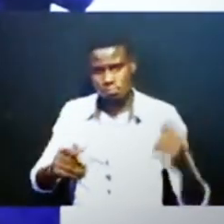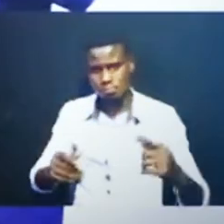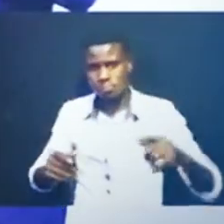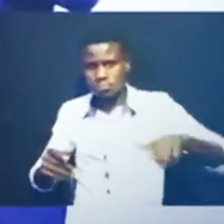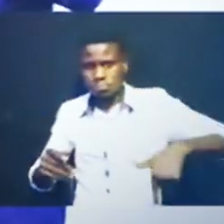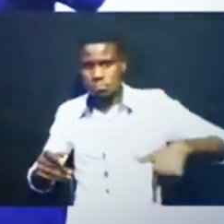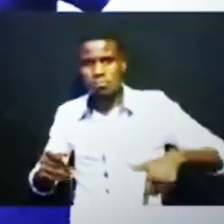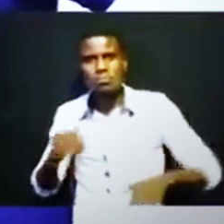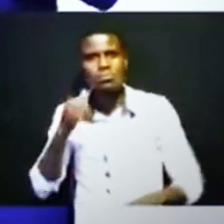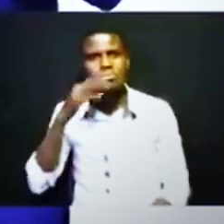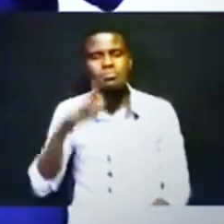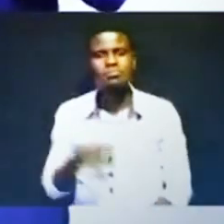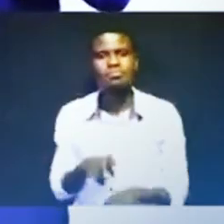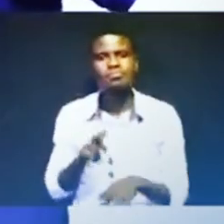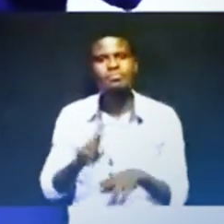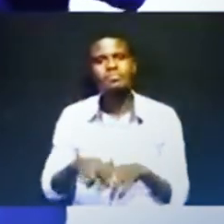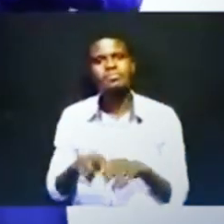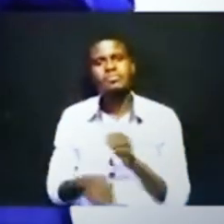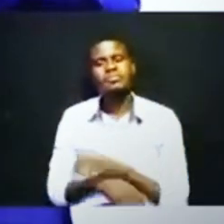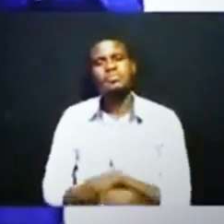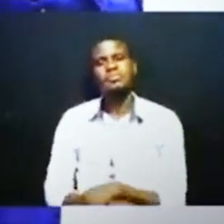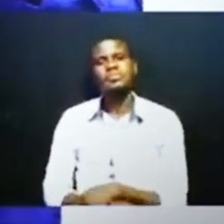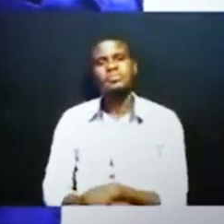up awake.